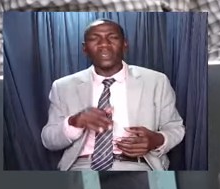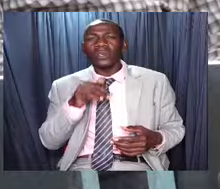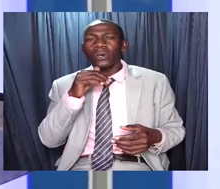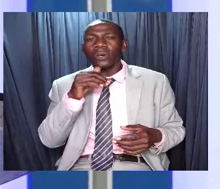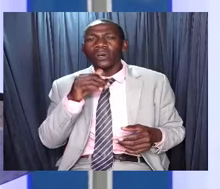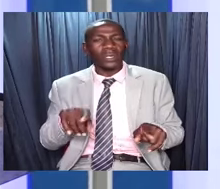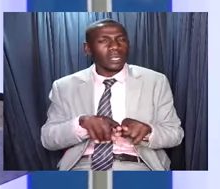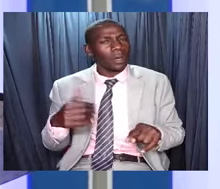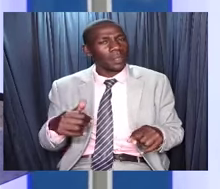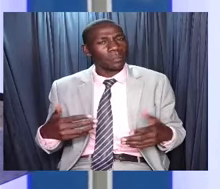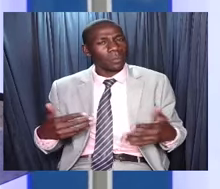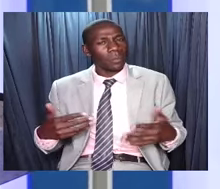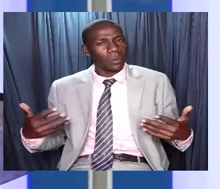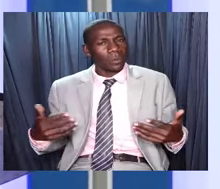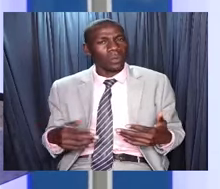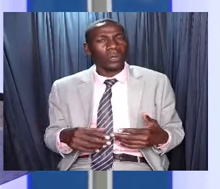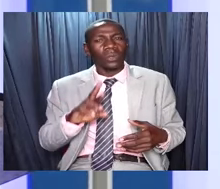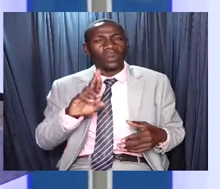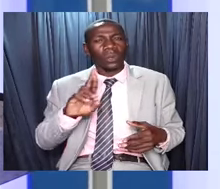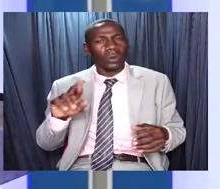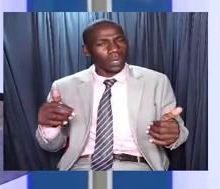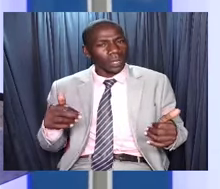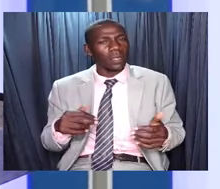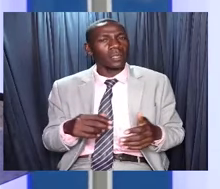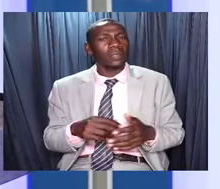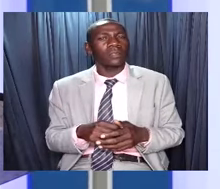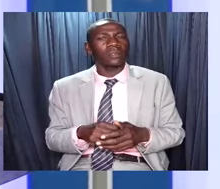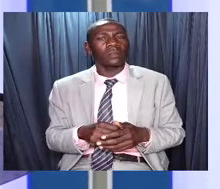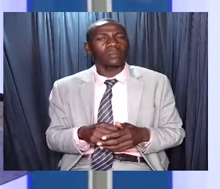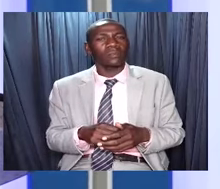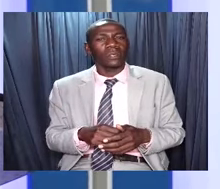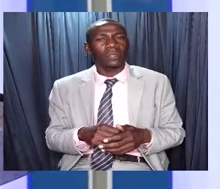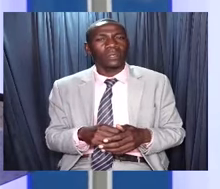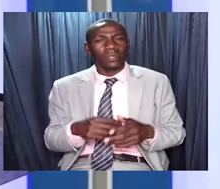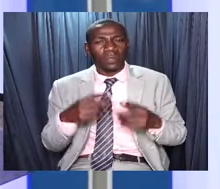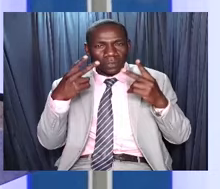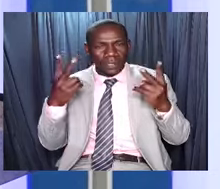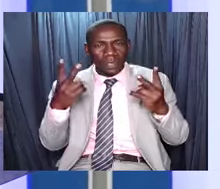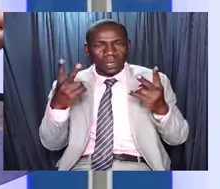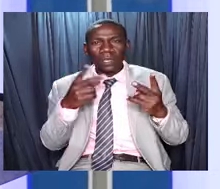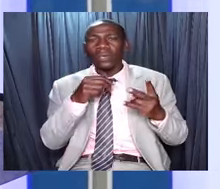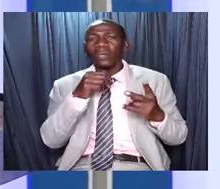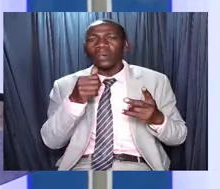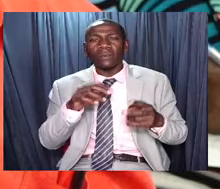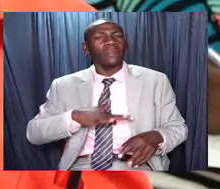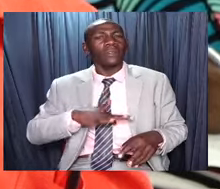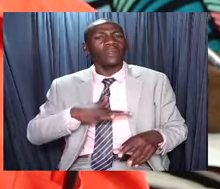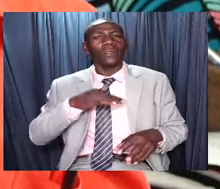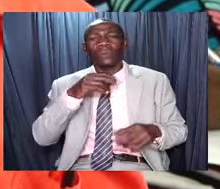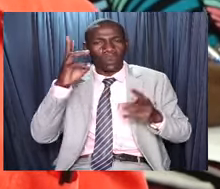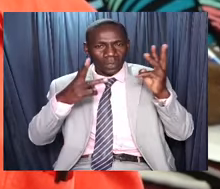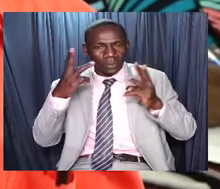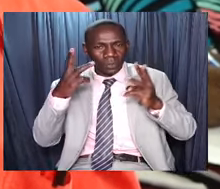Wewe si kama wengine. You are not like other people. Wewe uko sawa. You are very much okay and sober. Utaona hufai kunenewa hili. Then you'll feel it's